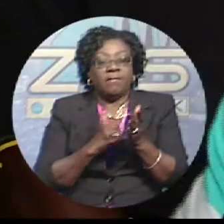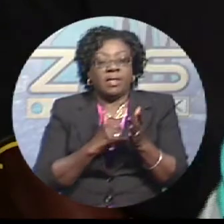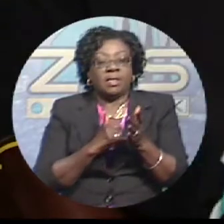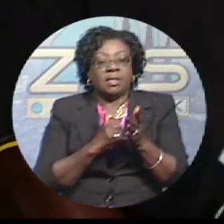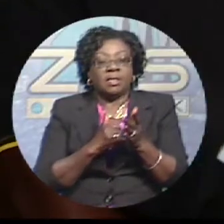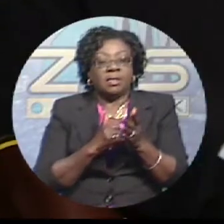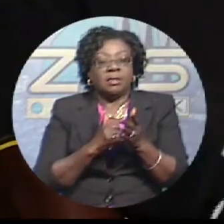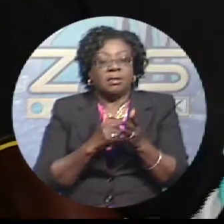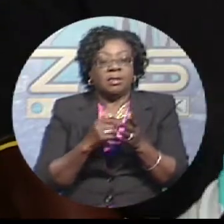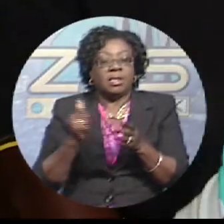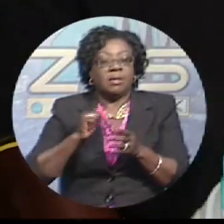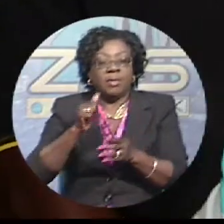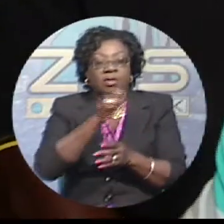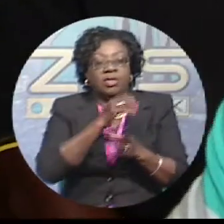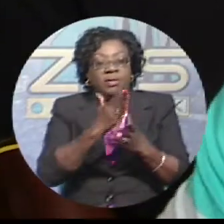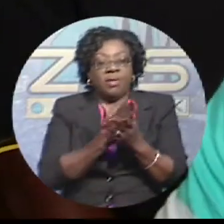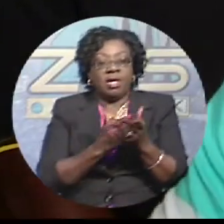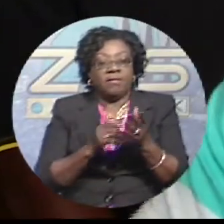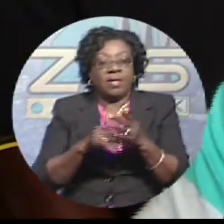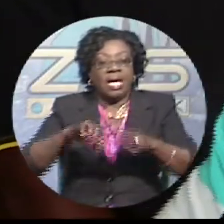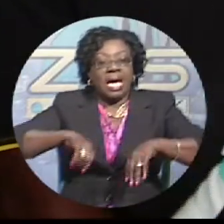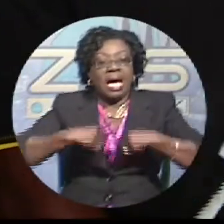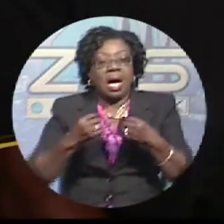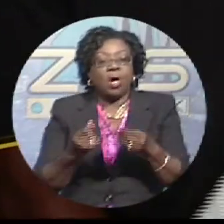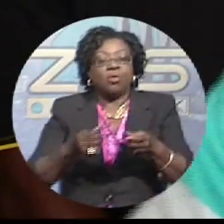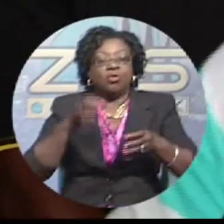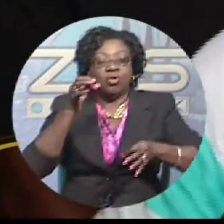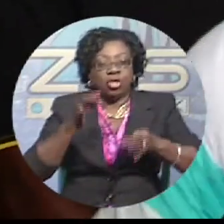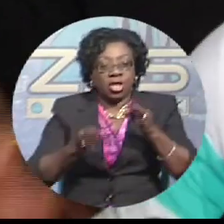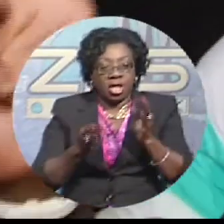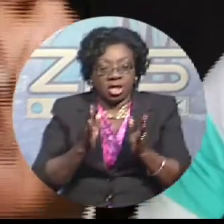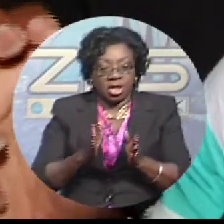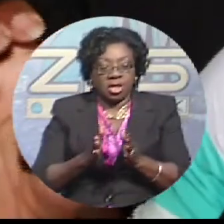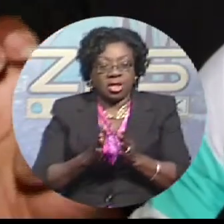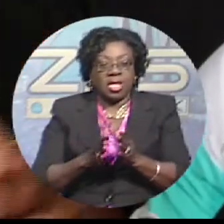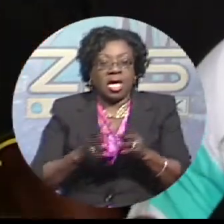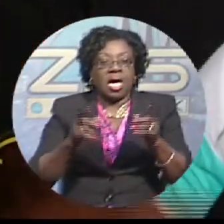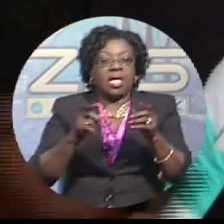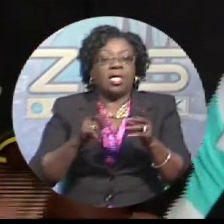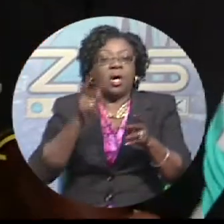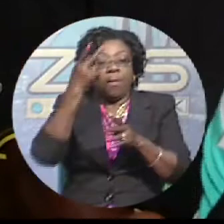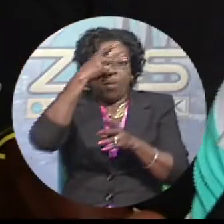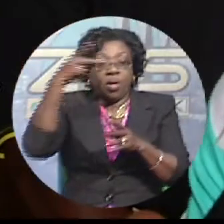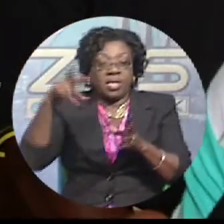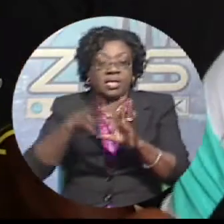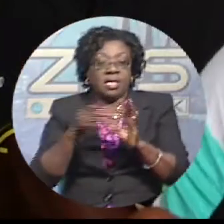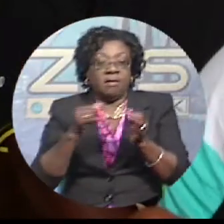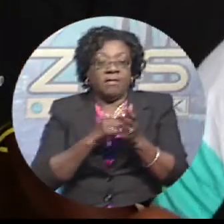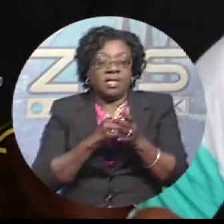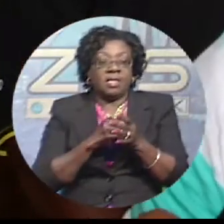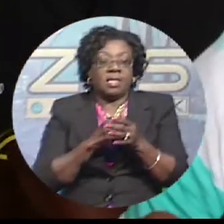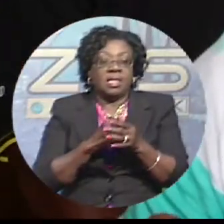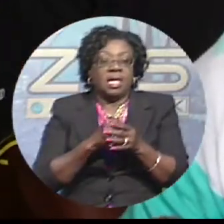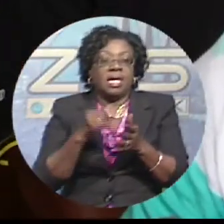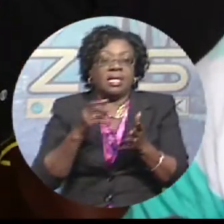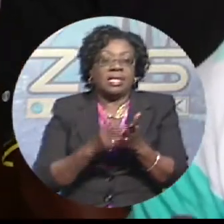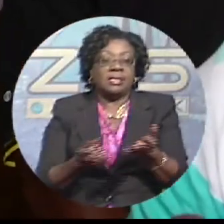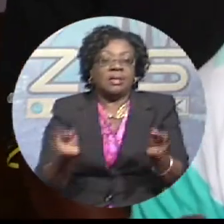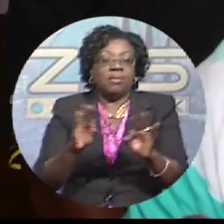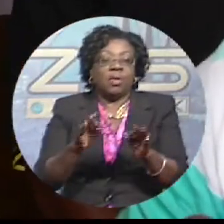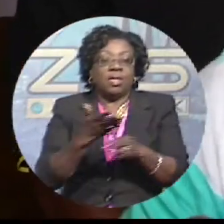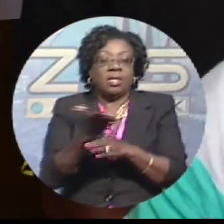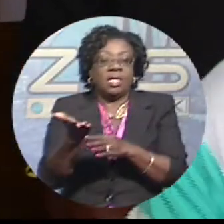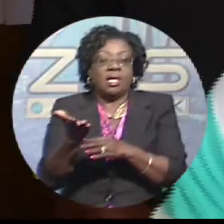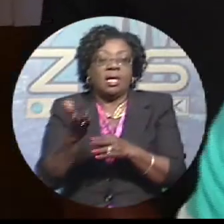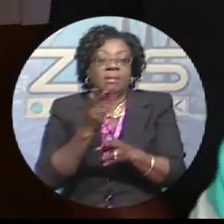the administration part of it, how it's actually judged, and then the criteria part of it as it pertains to the policy of it, not perception. And that's the important thing, because